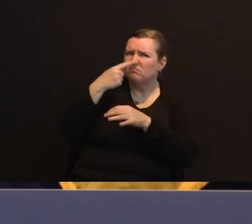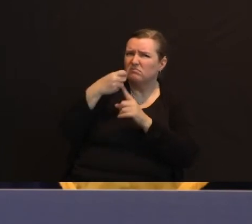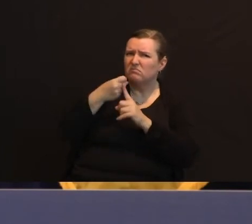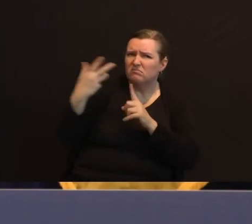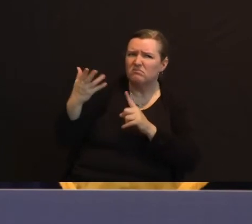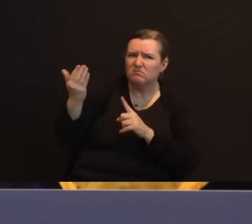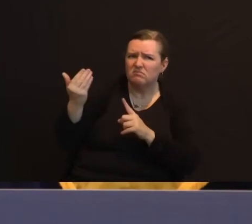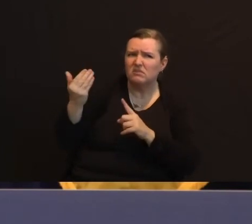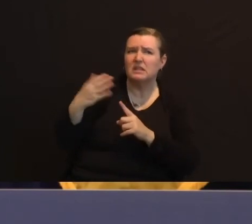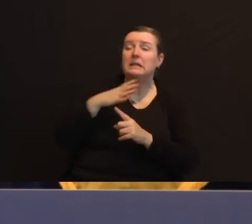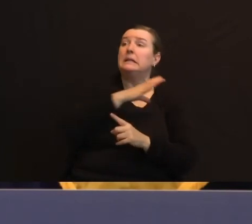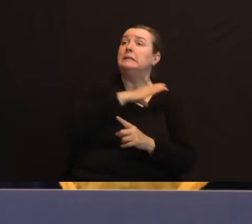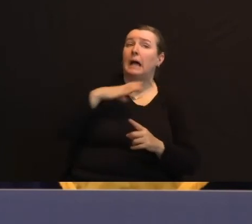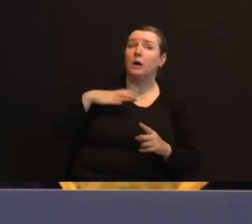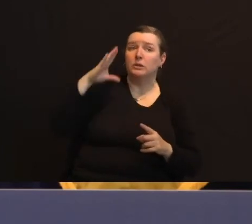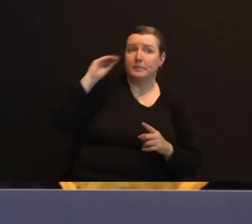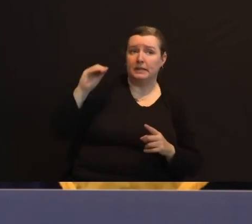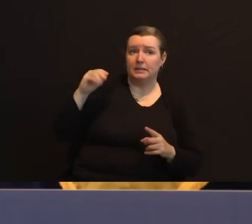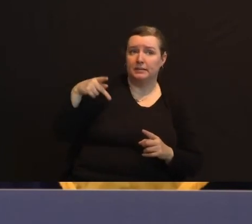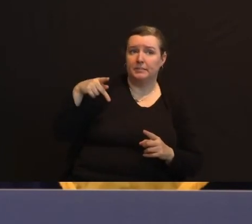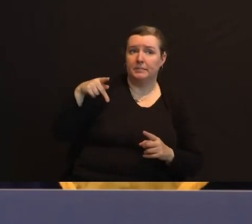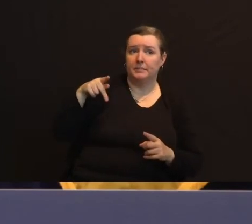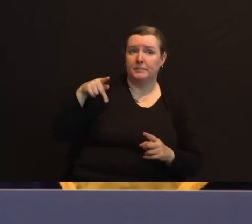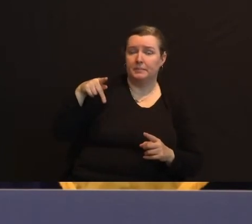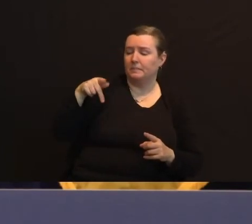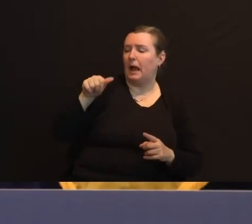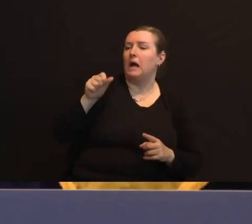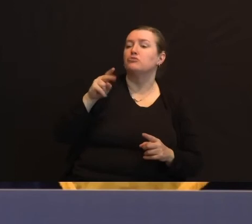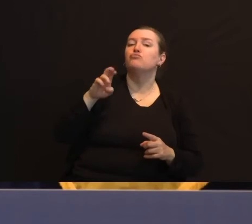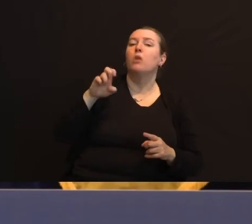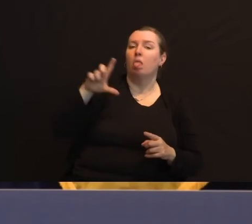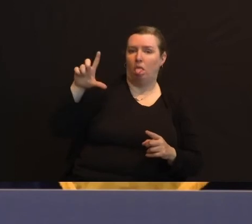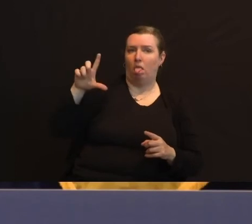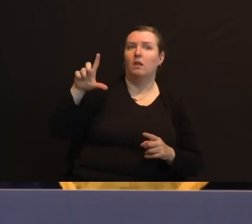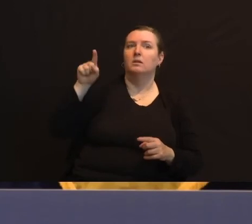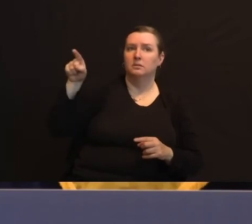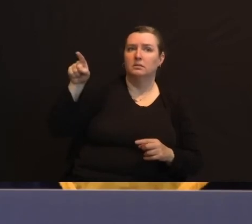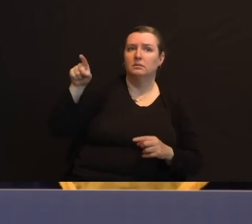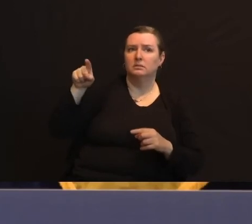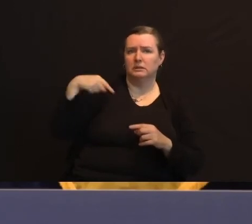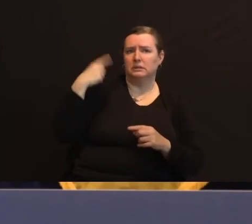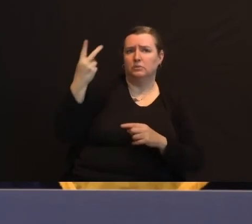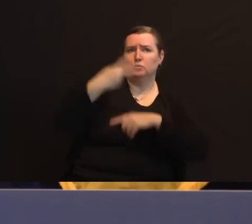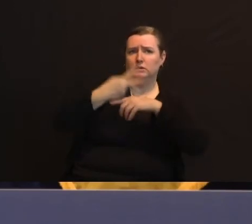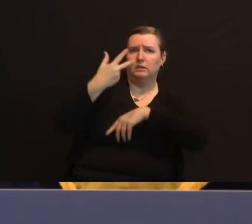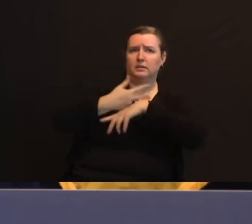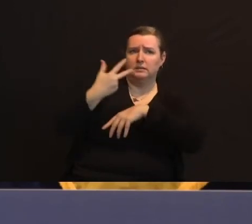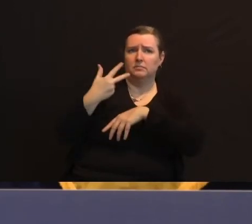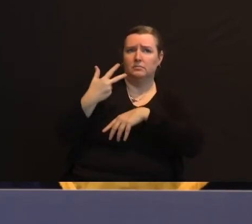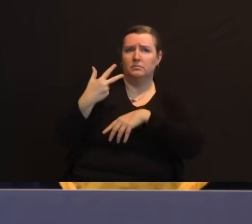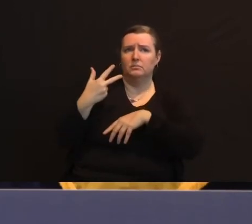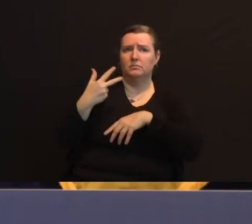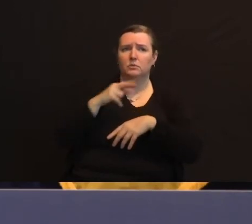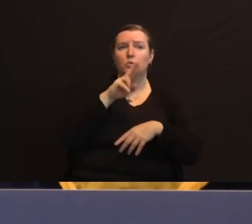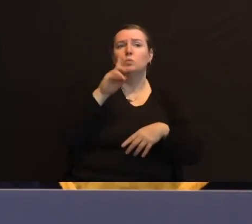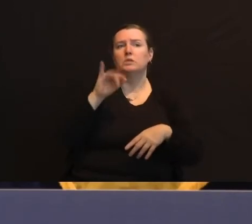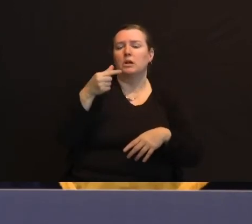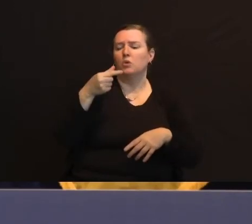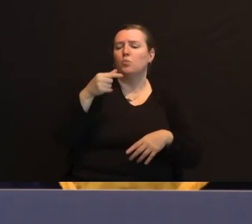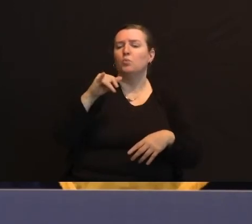but he called for Rudy Giuliani and I think a couple of dozen other Trump attorneys to